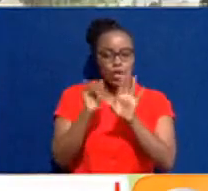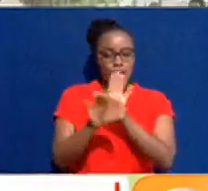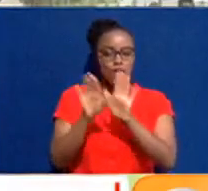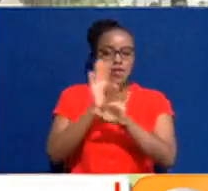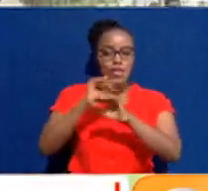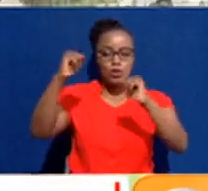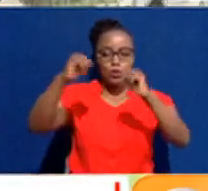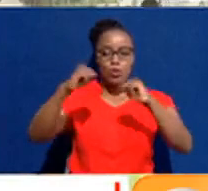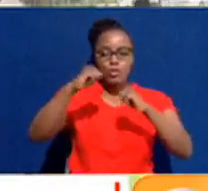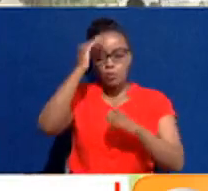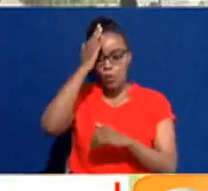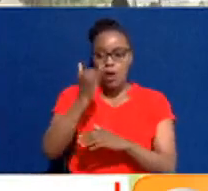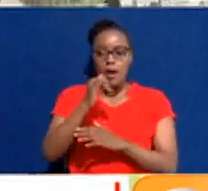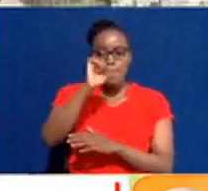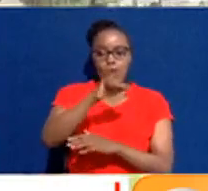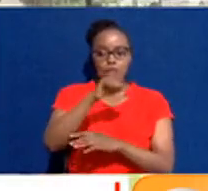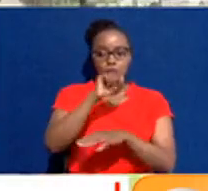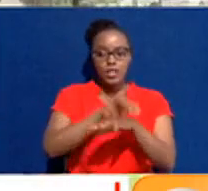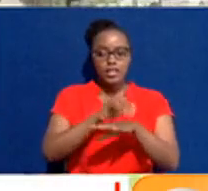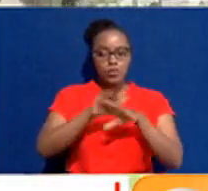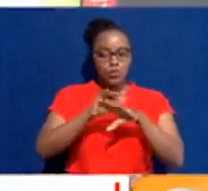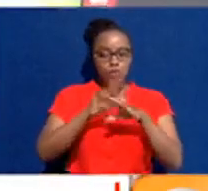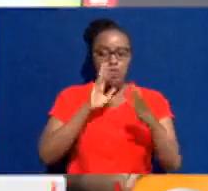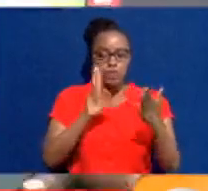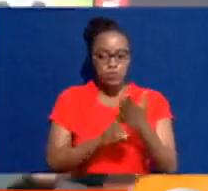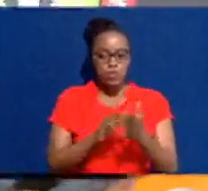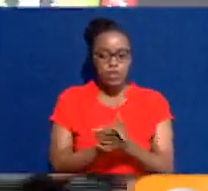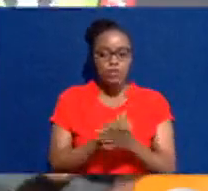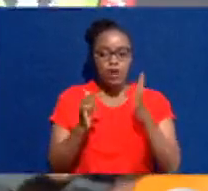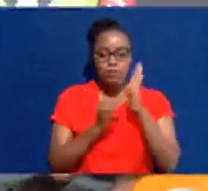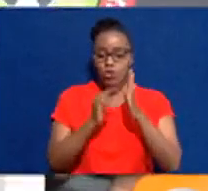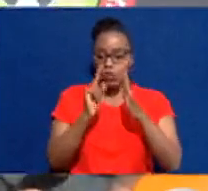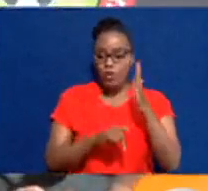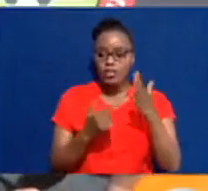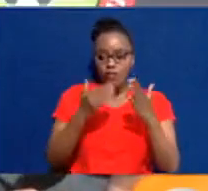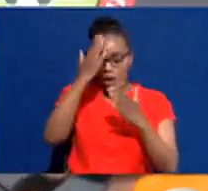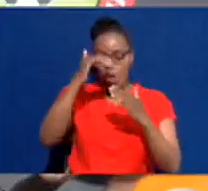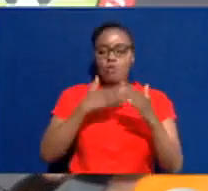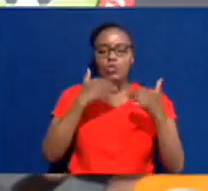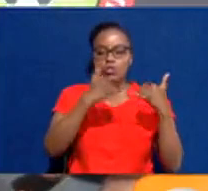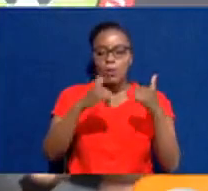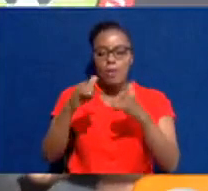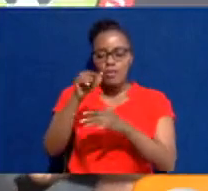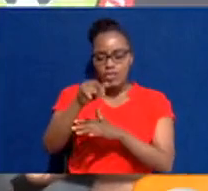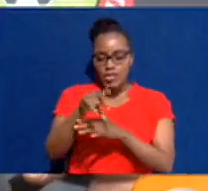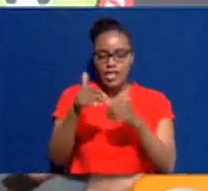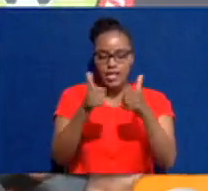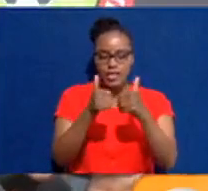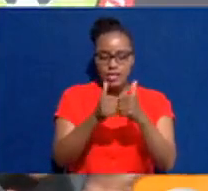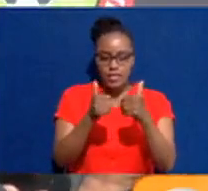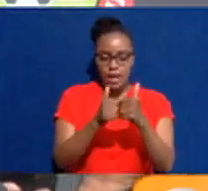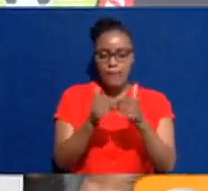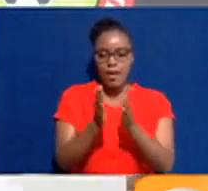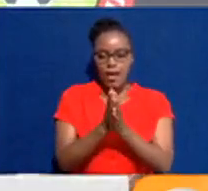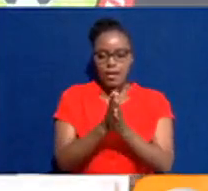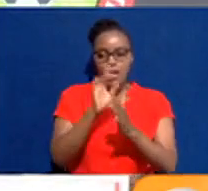iwezekanavyo so that tuweze kupata matokeo mema. My point is in why I want to play this kind of teams is that the players